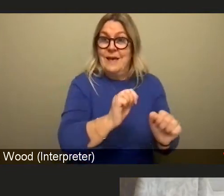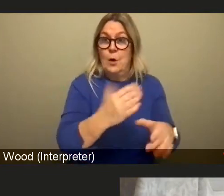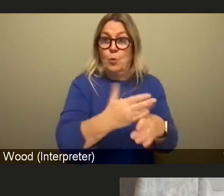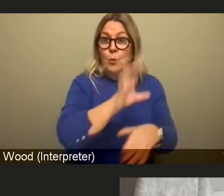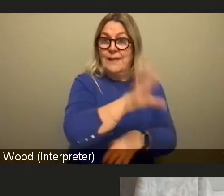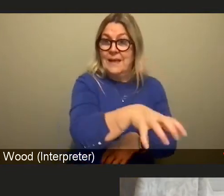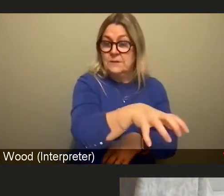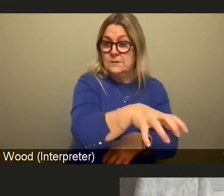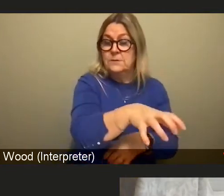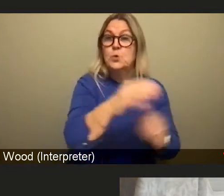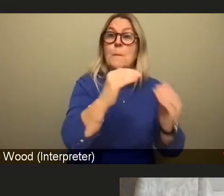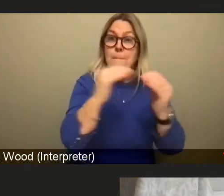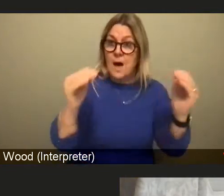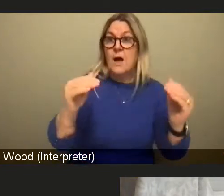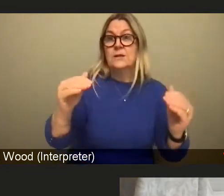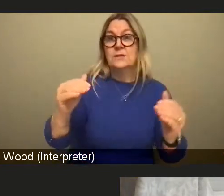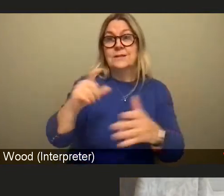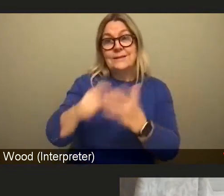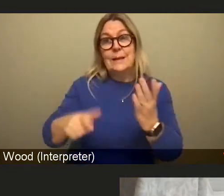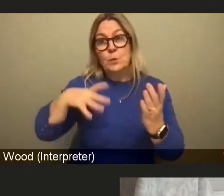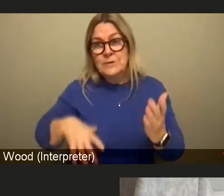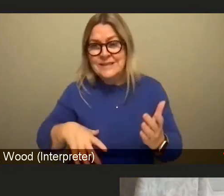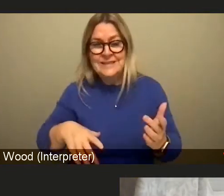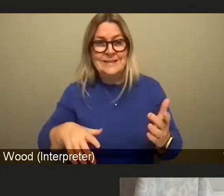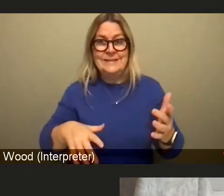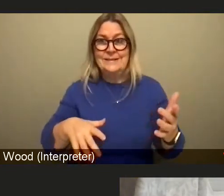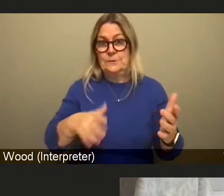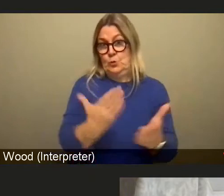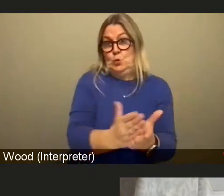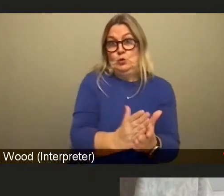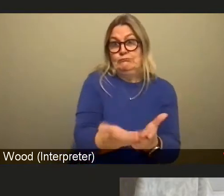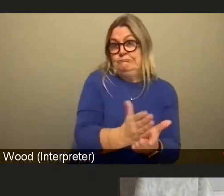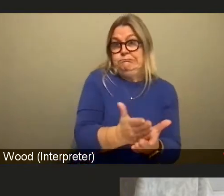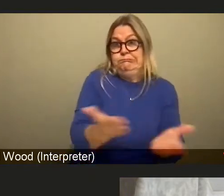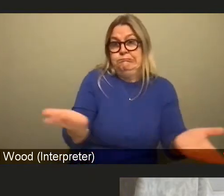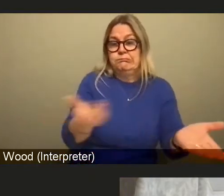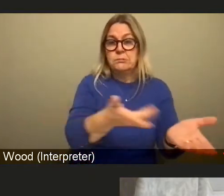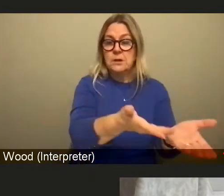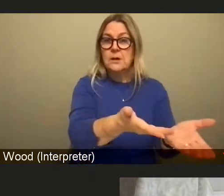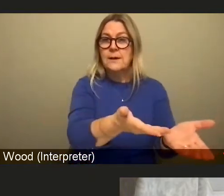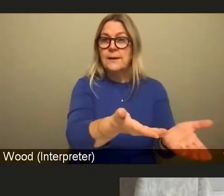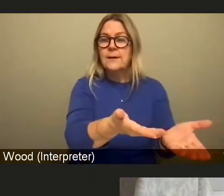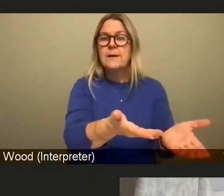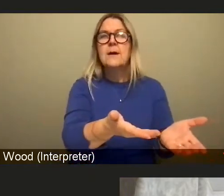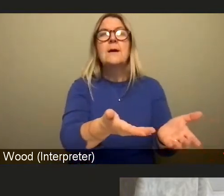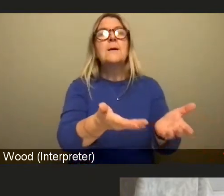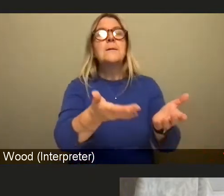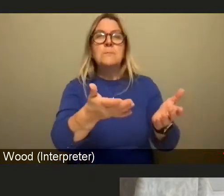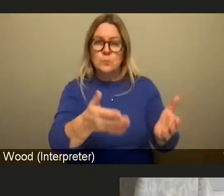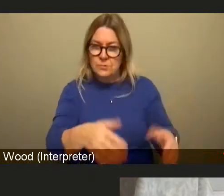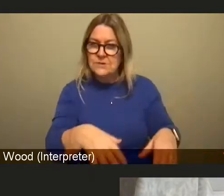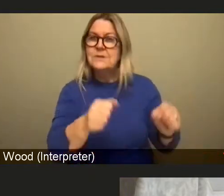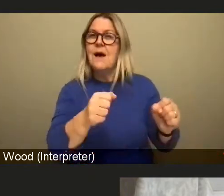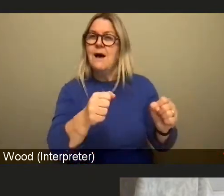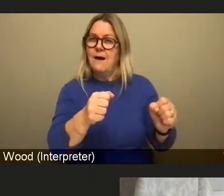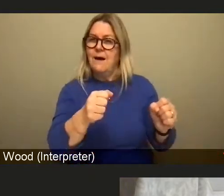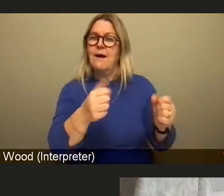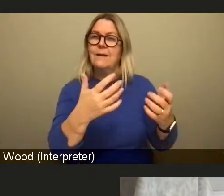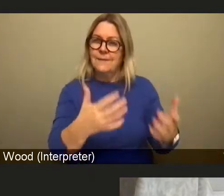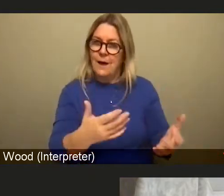have this discussion. And I think from that, we can really engage with employers who are minded to be more